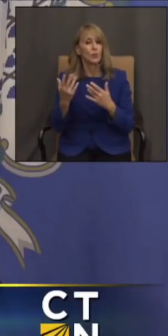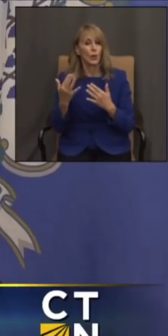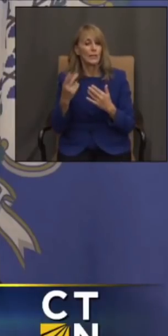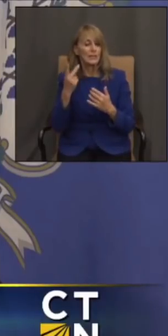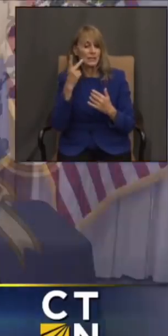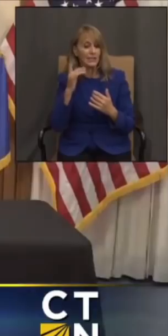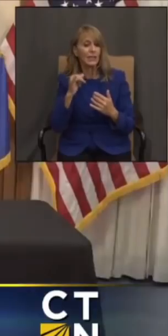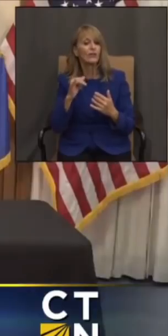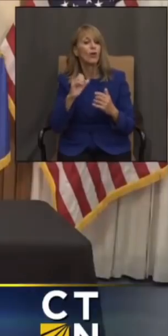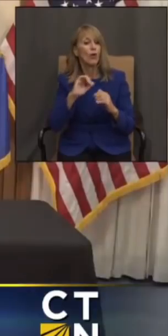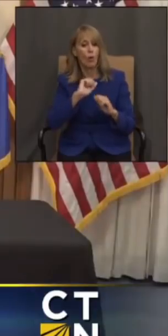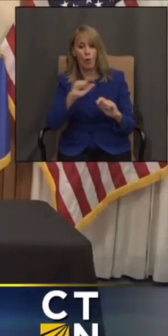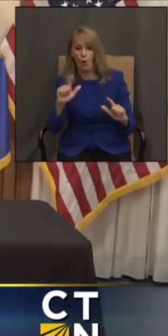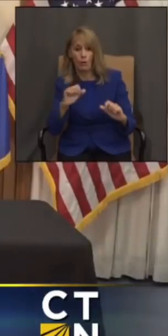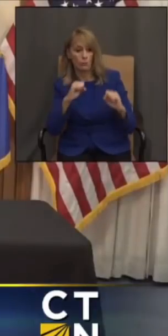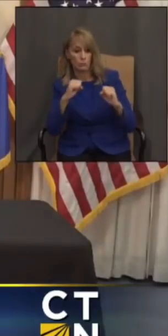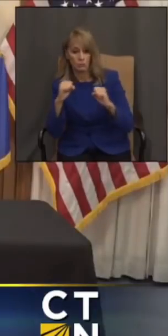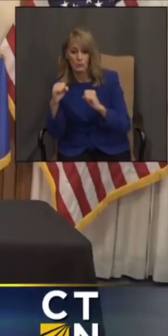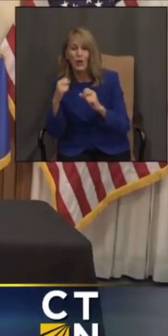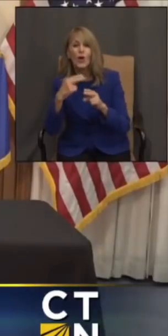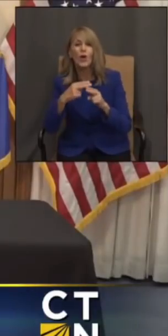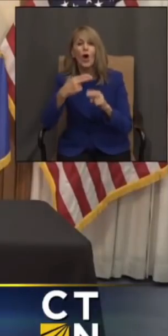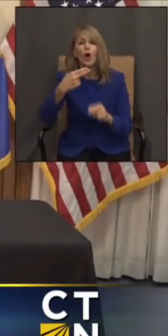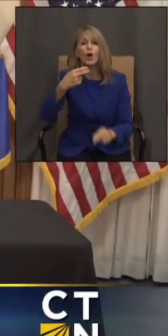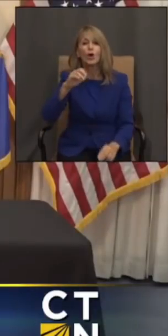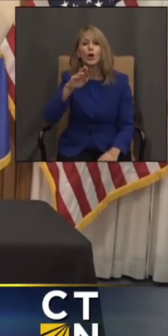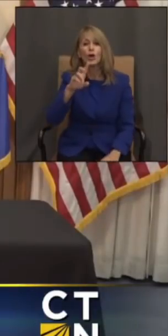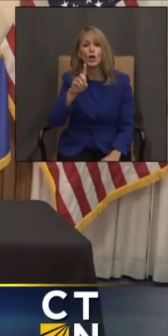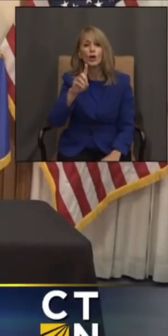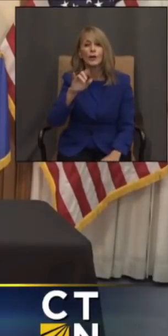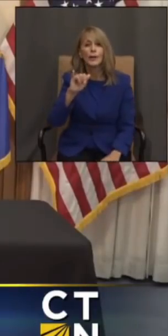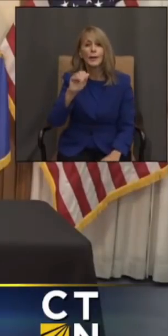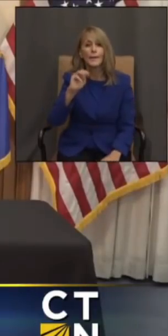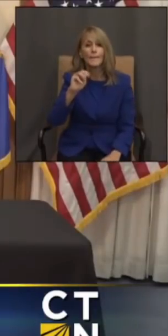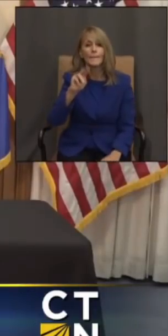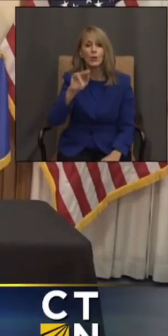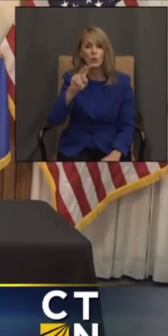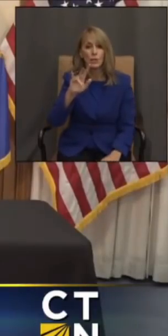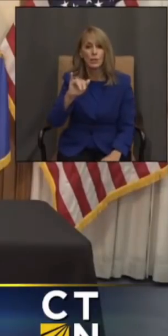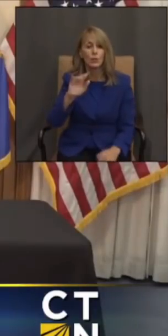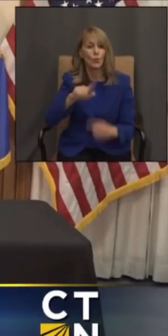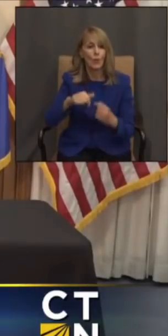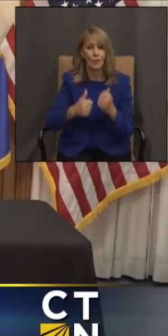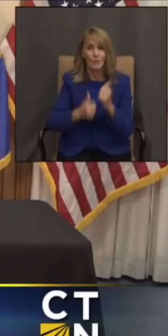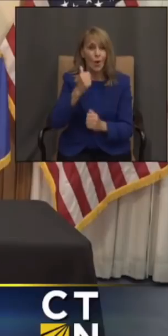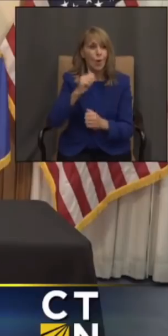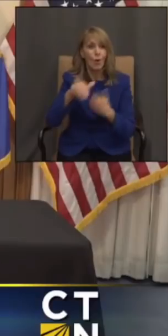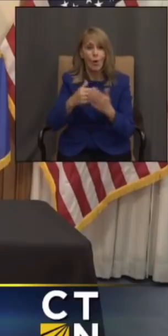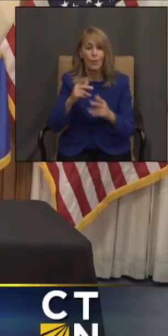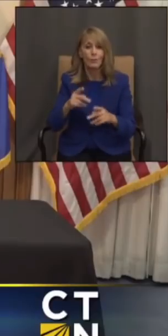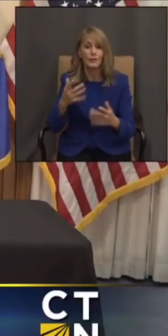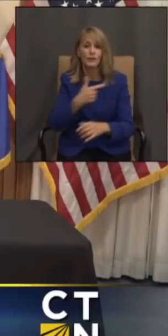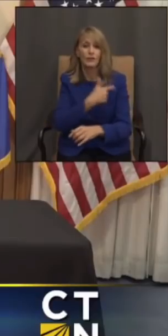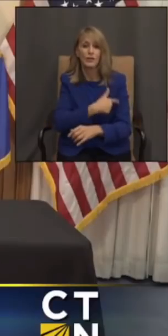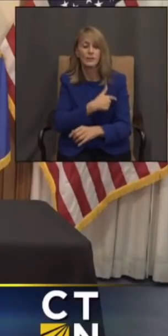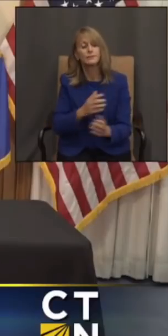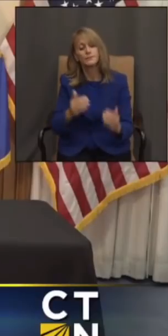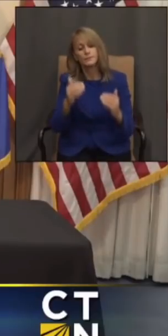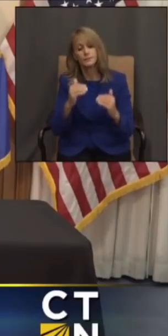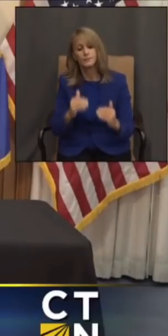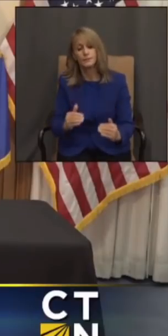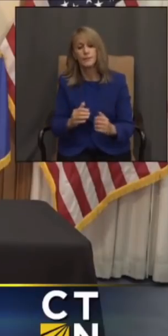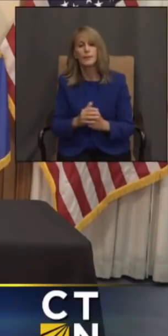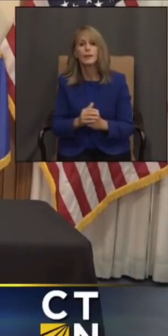immunity. Okay. Another question, a bill that would eliminate the